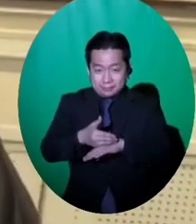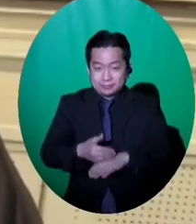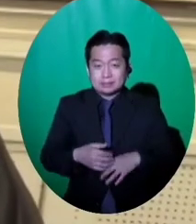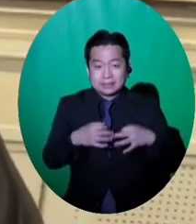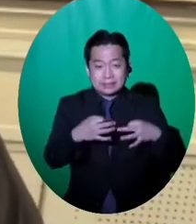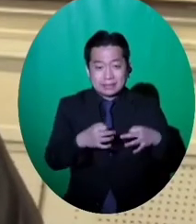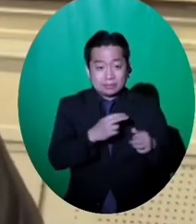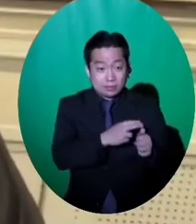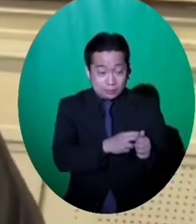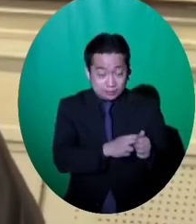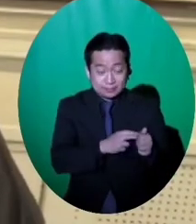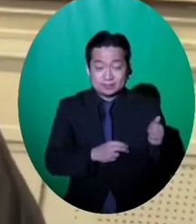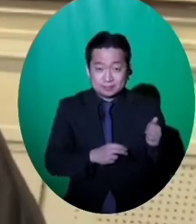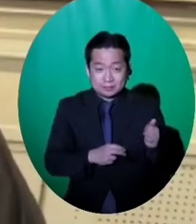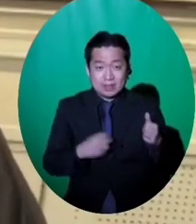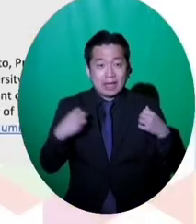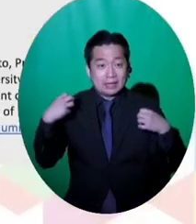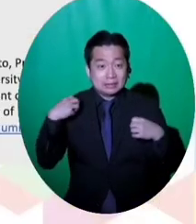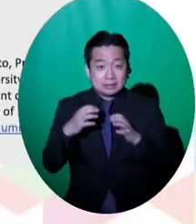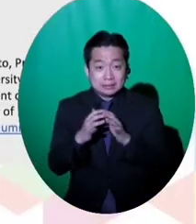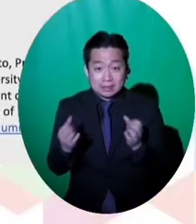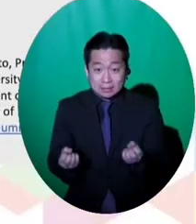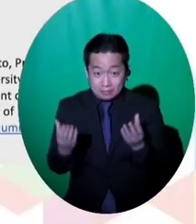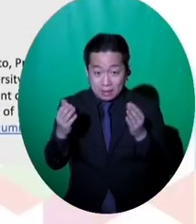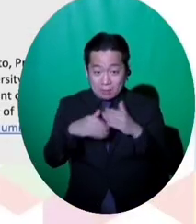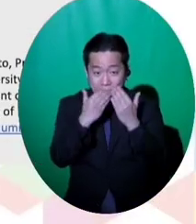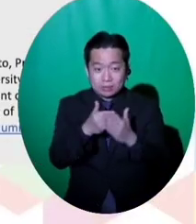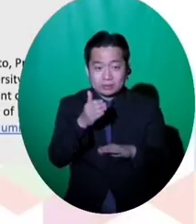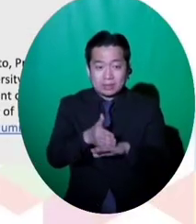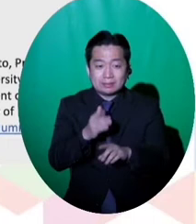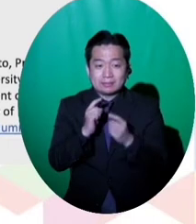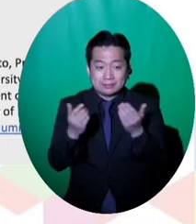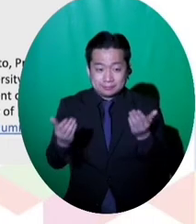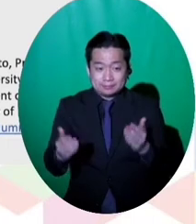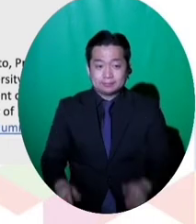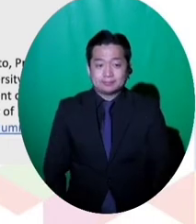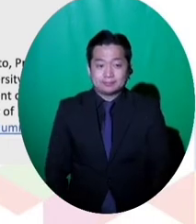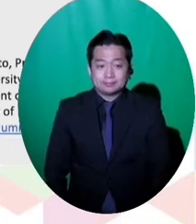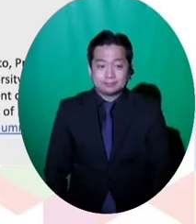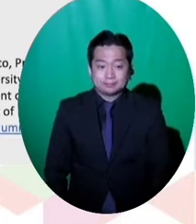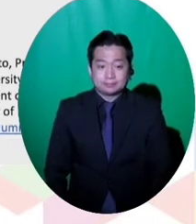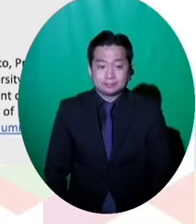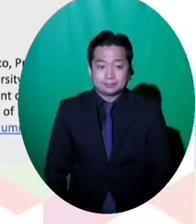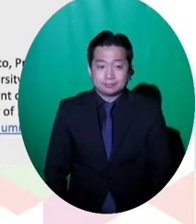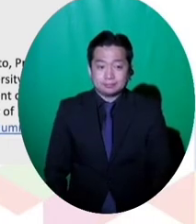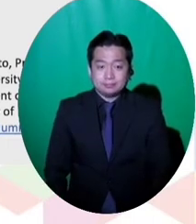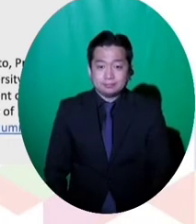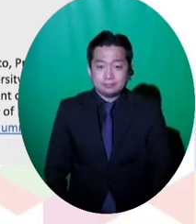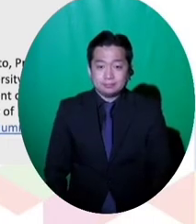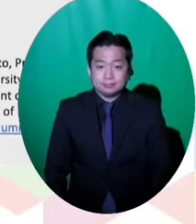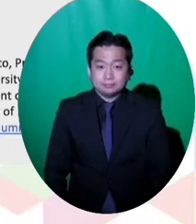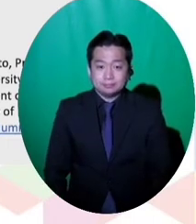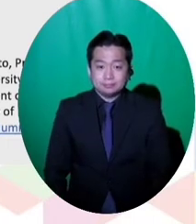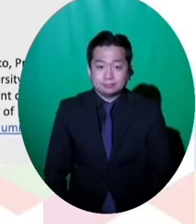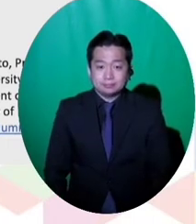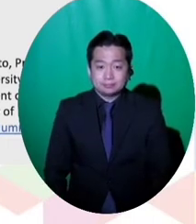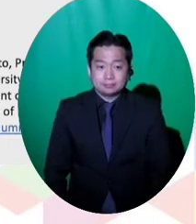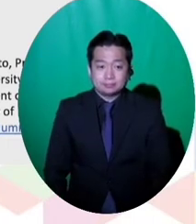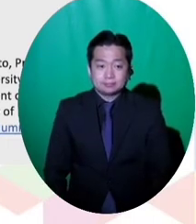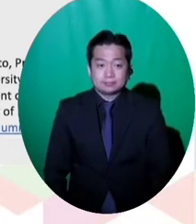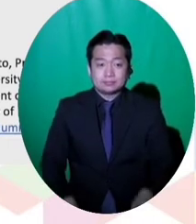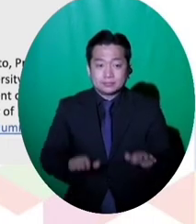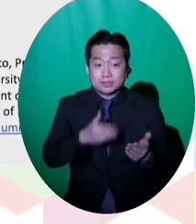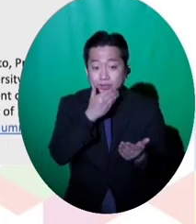for inviting me to this important discussion in this context. And I want to thank the organizers for